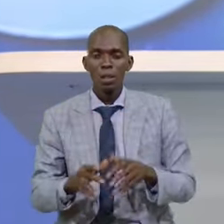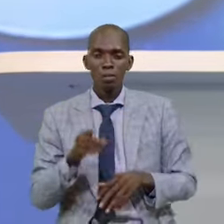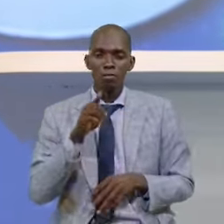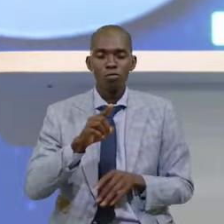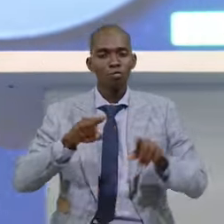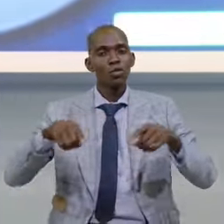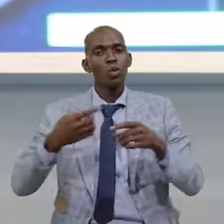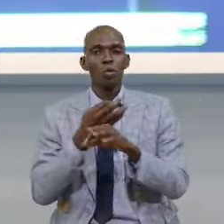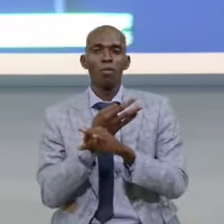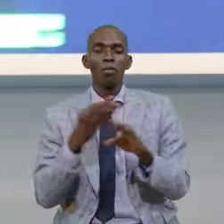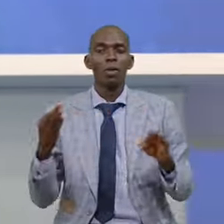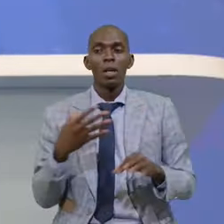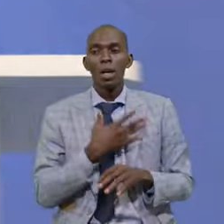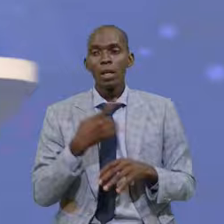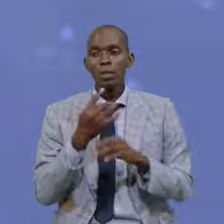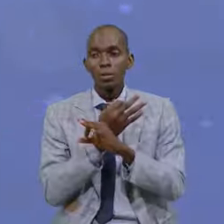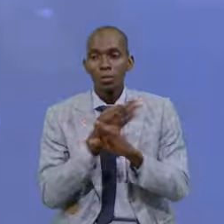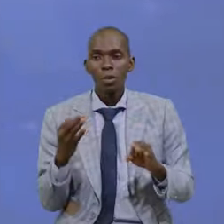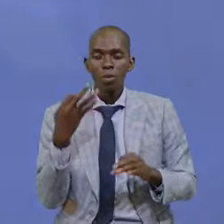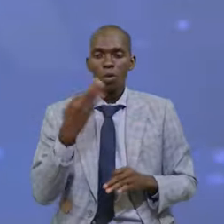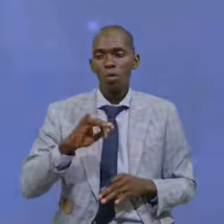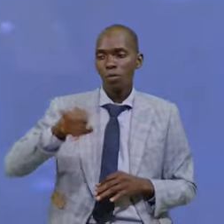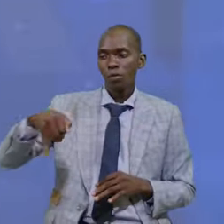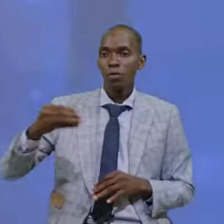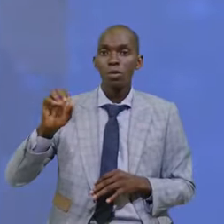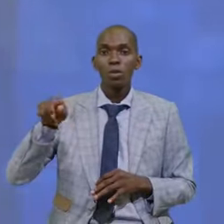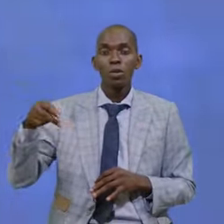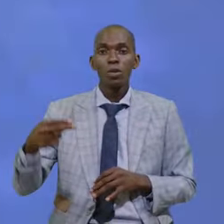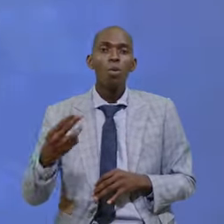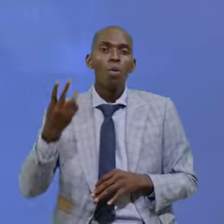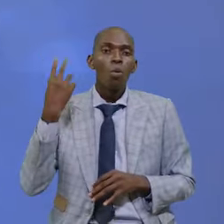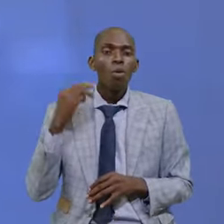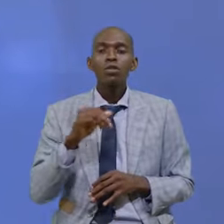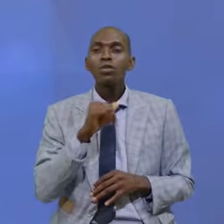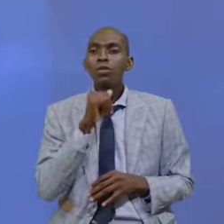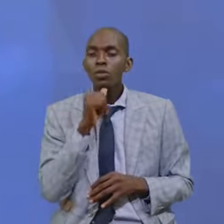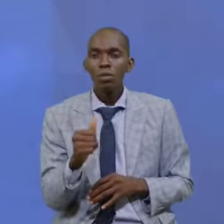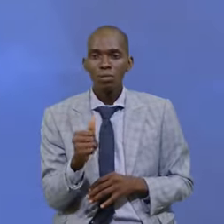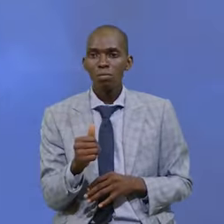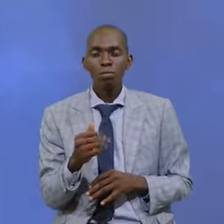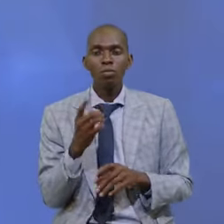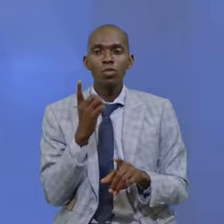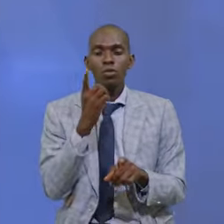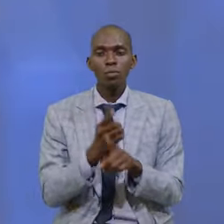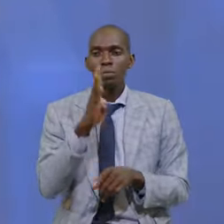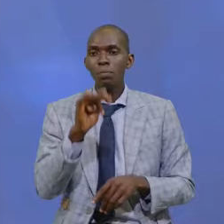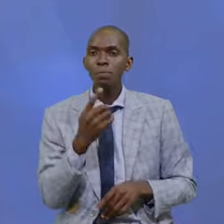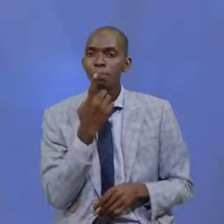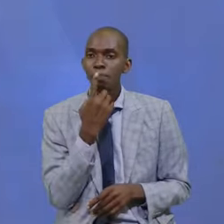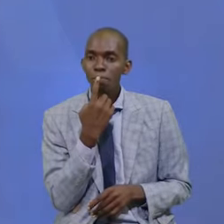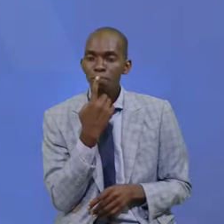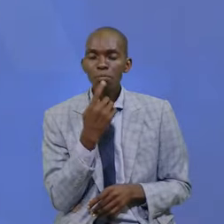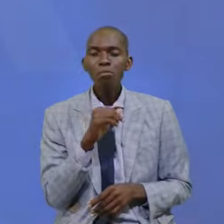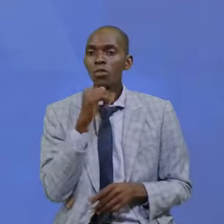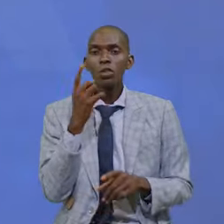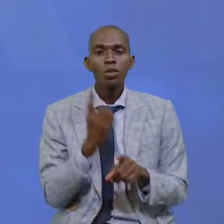free. And the freedom of Joseph was not hearsay, was not talk of